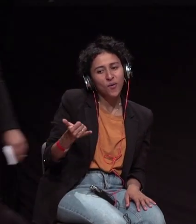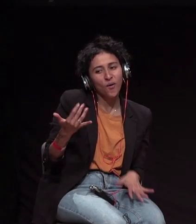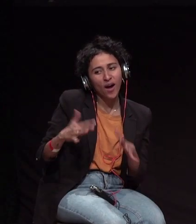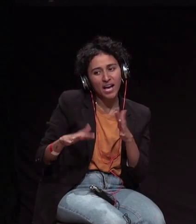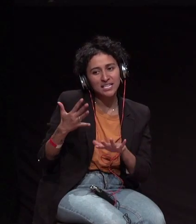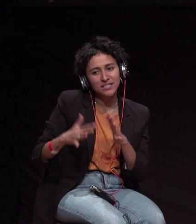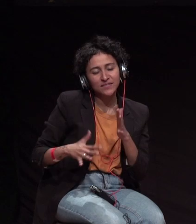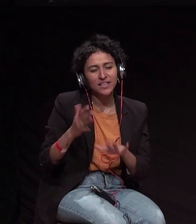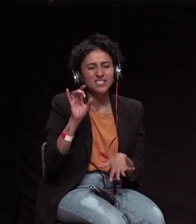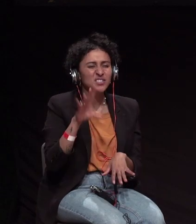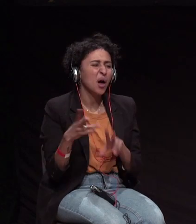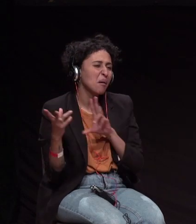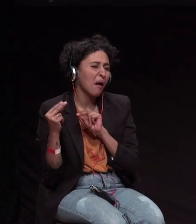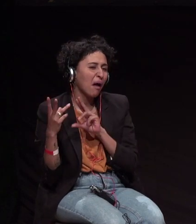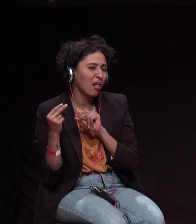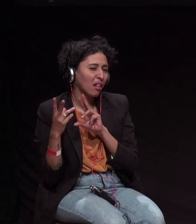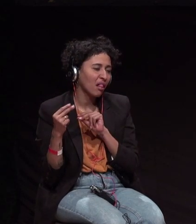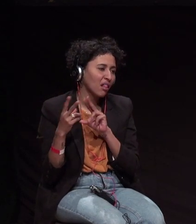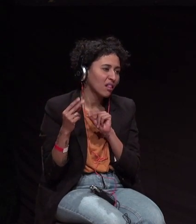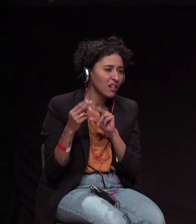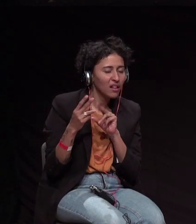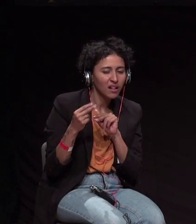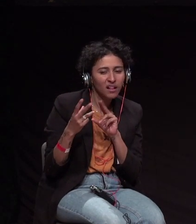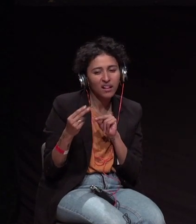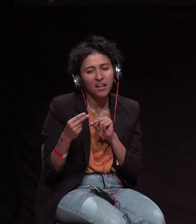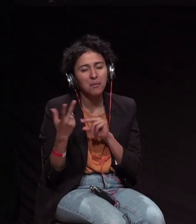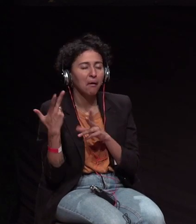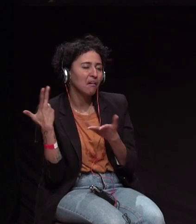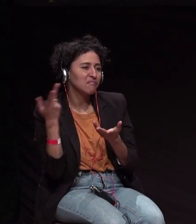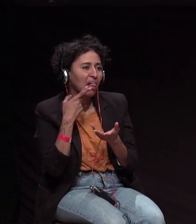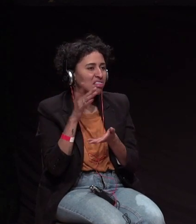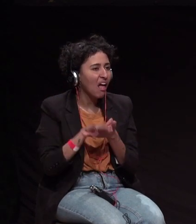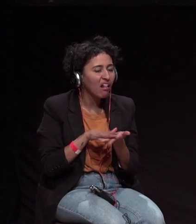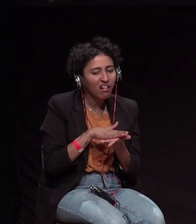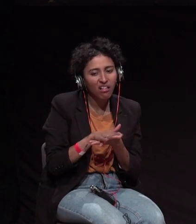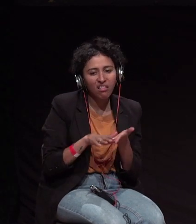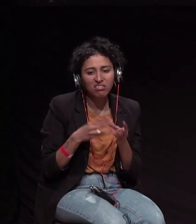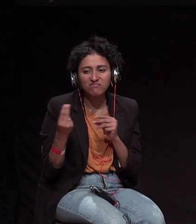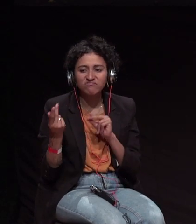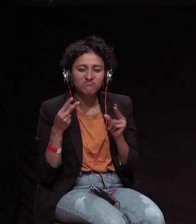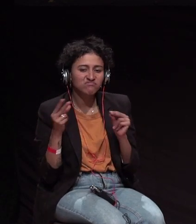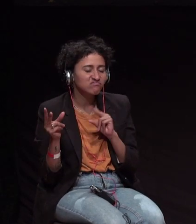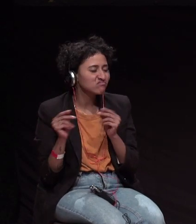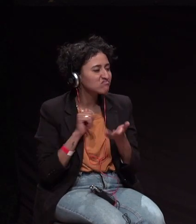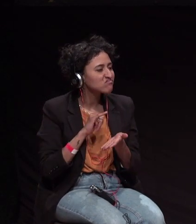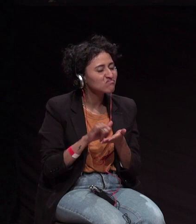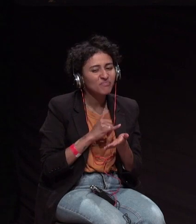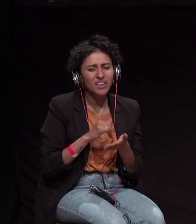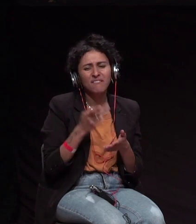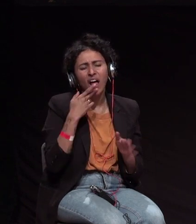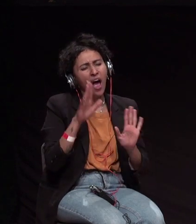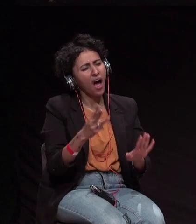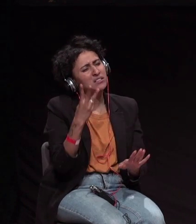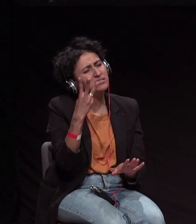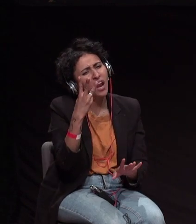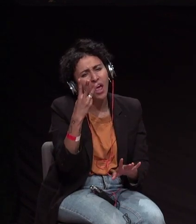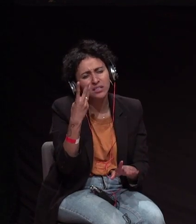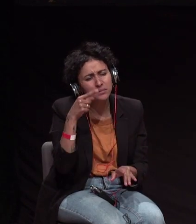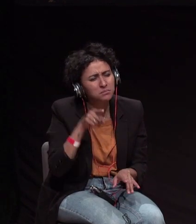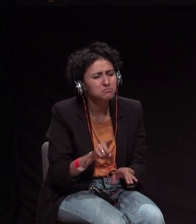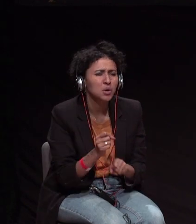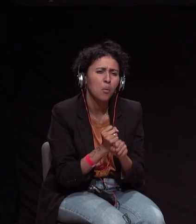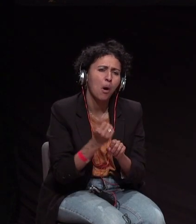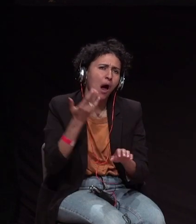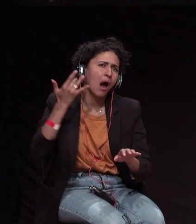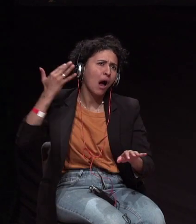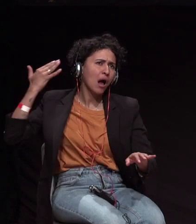the back. Look at what we're doing. We've been working for the last 3,000 years to repatriate one item, this,